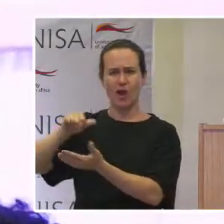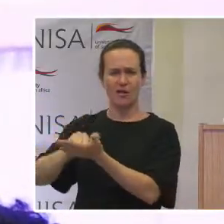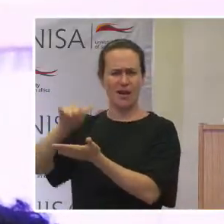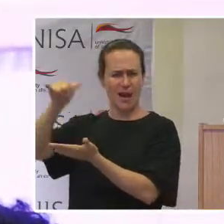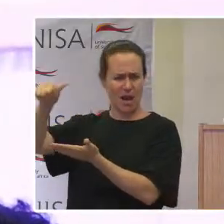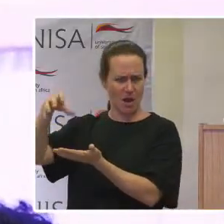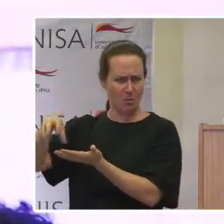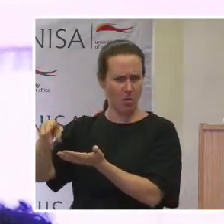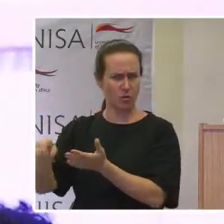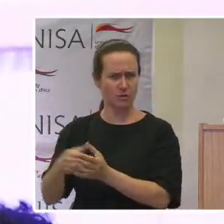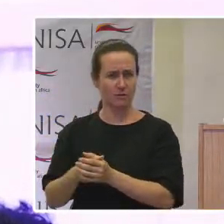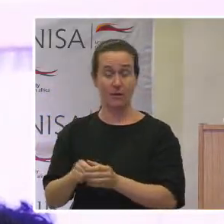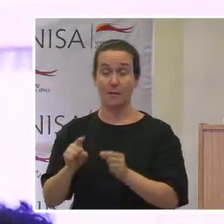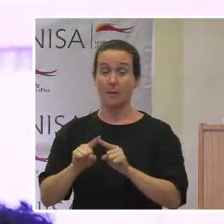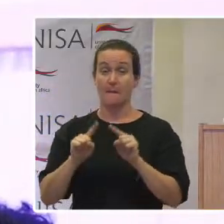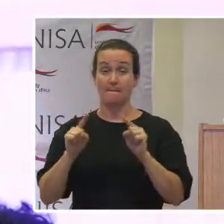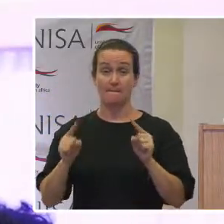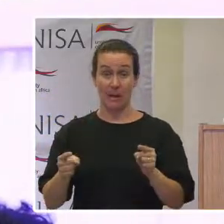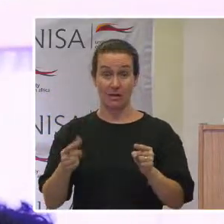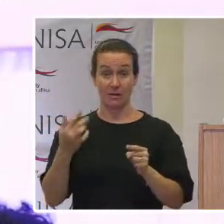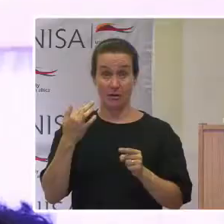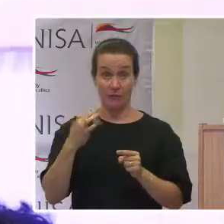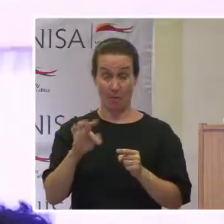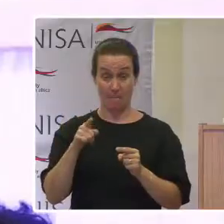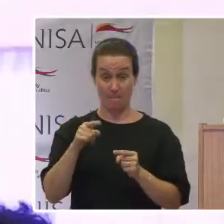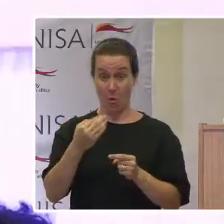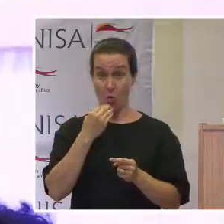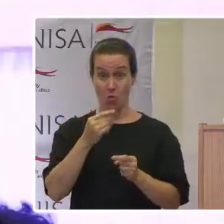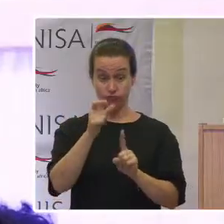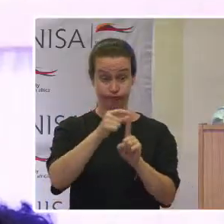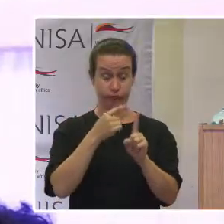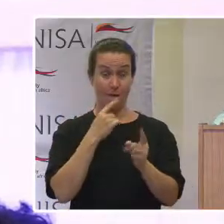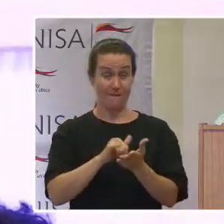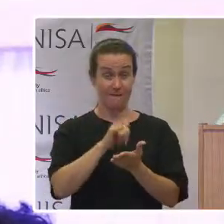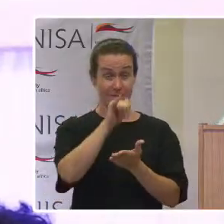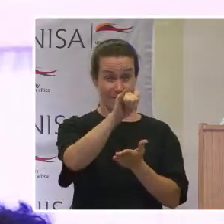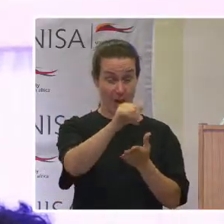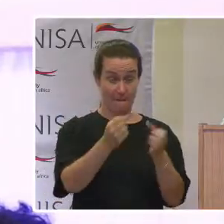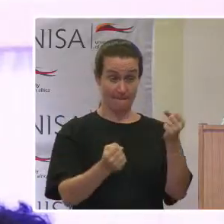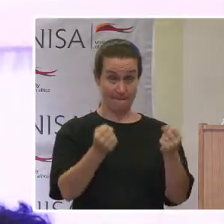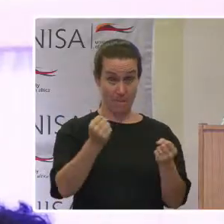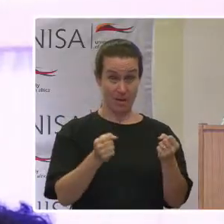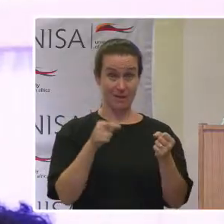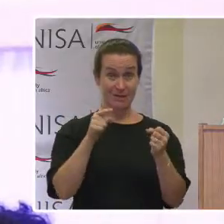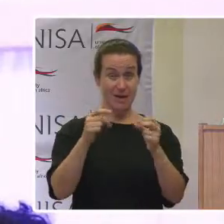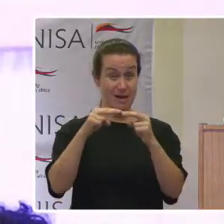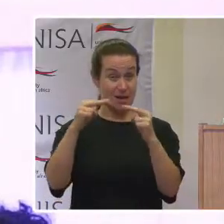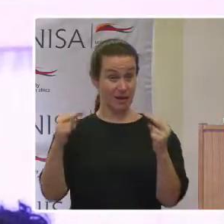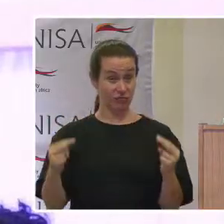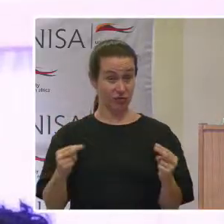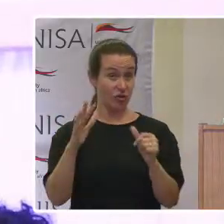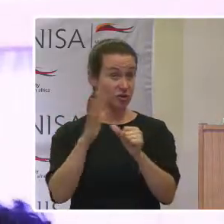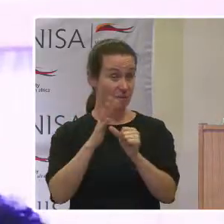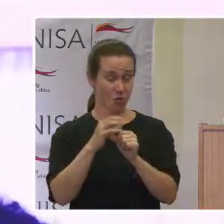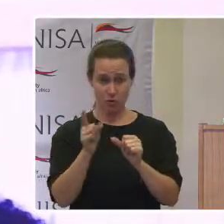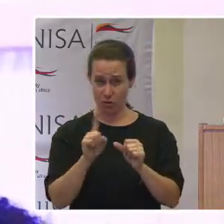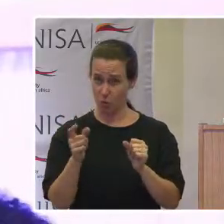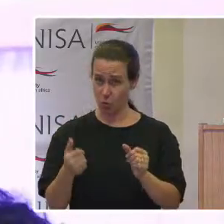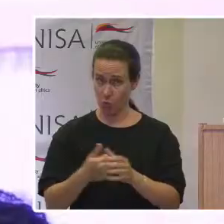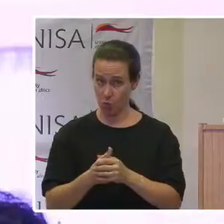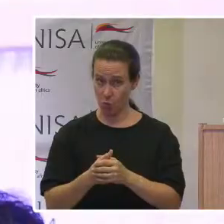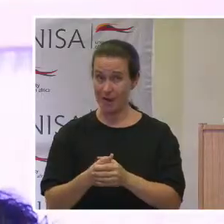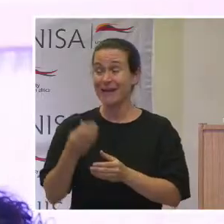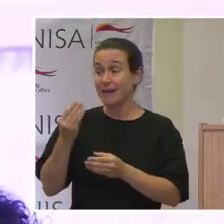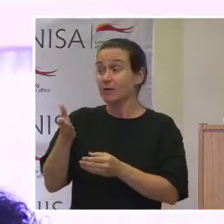Aerotropolis. However, from the pilot's perspective, there is another infrastructure I want us to look into, and that is the infrastructure at